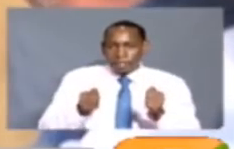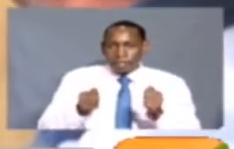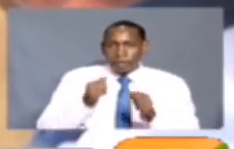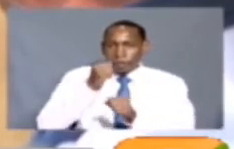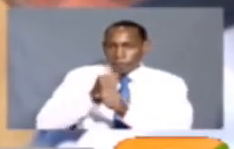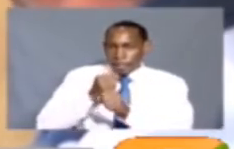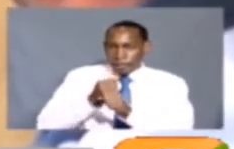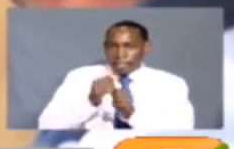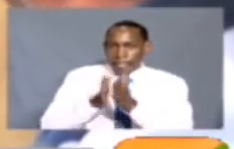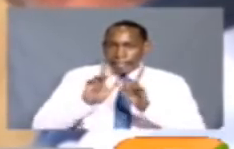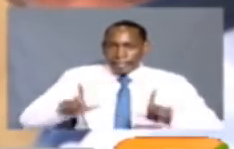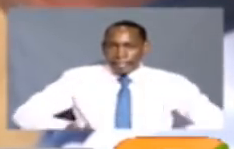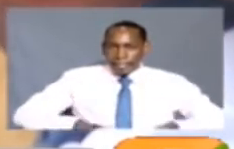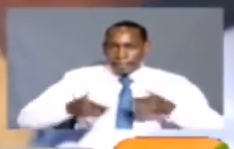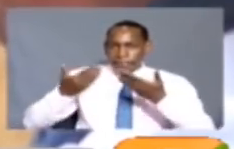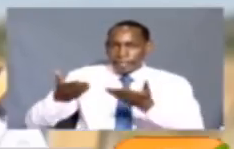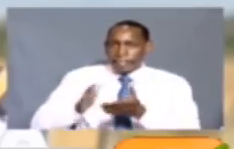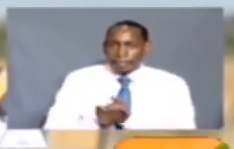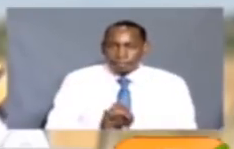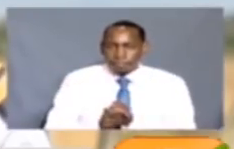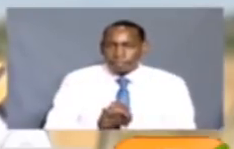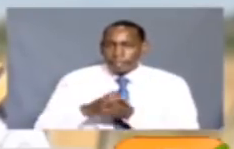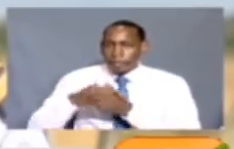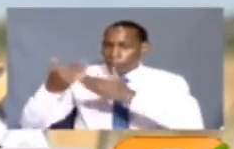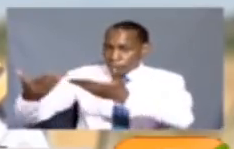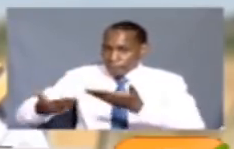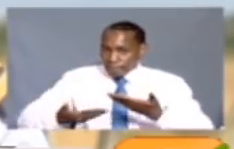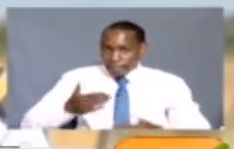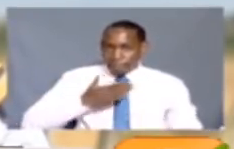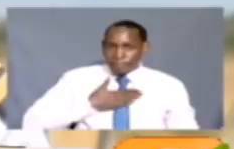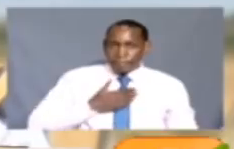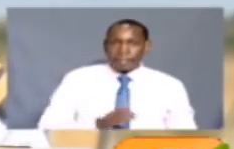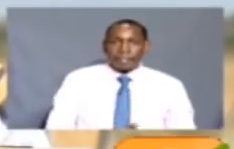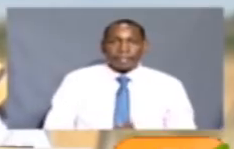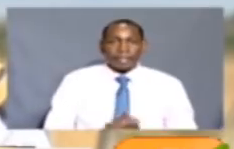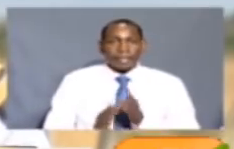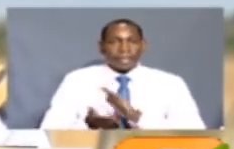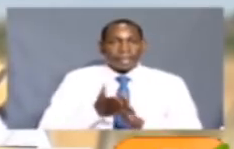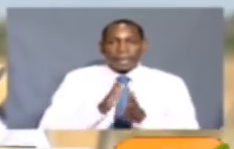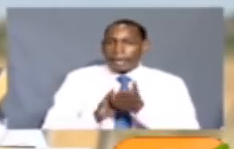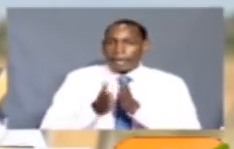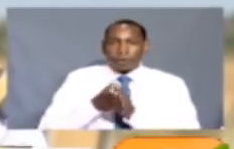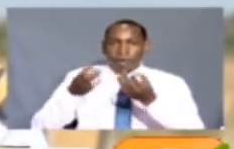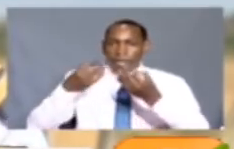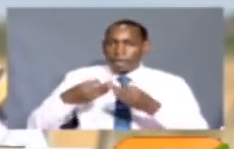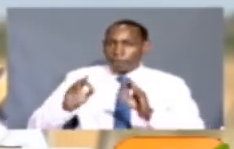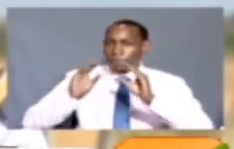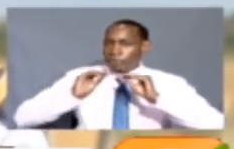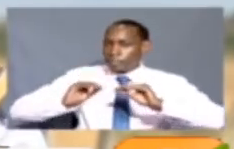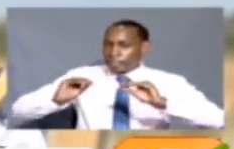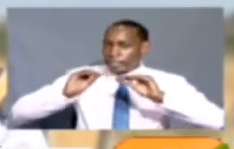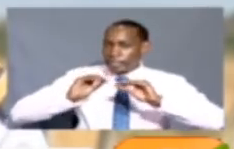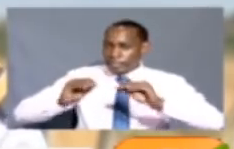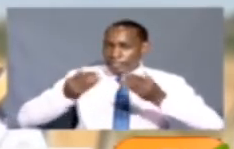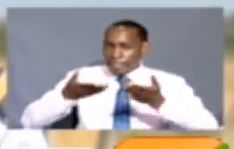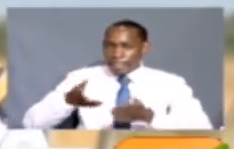here, and they got me into it. There is no formalized balloon training in